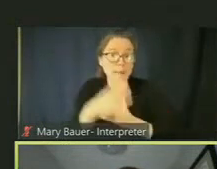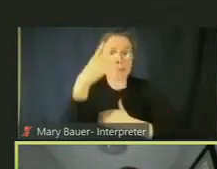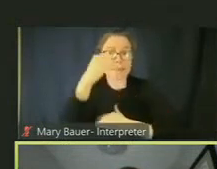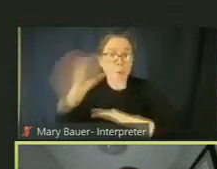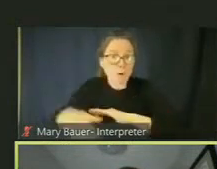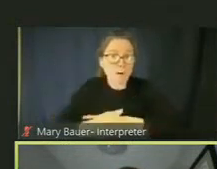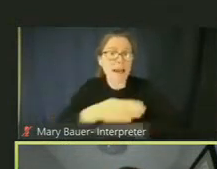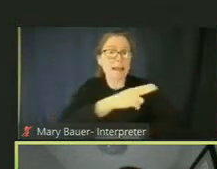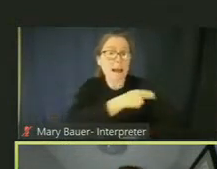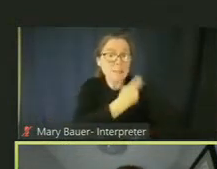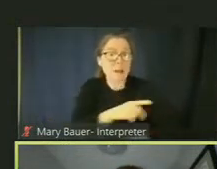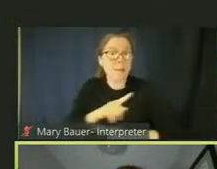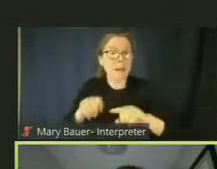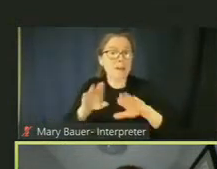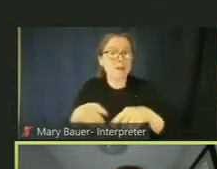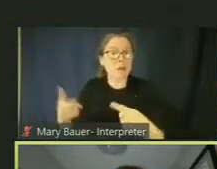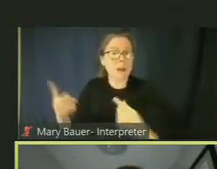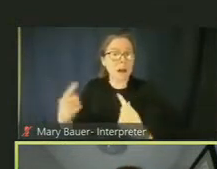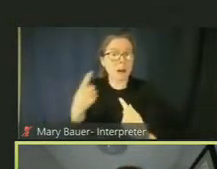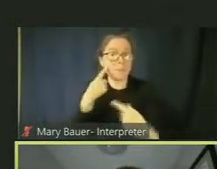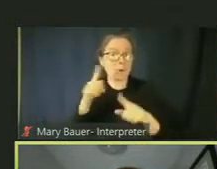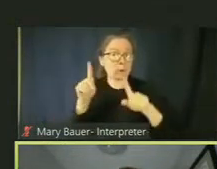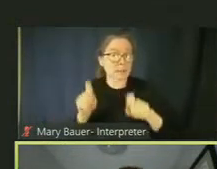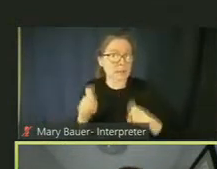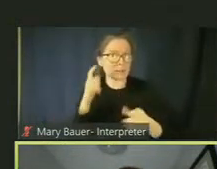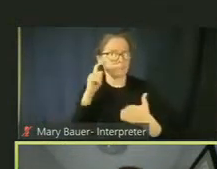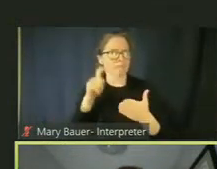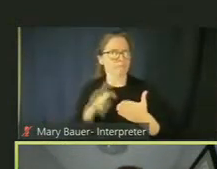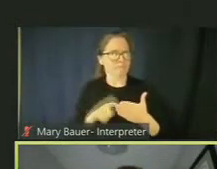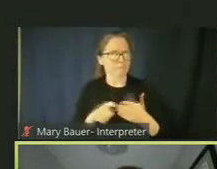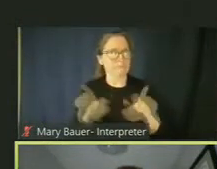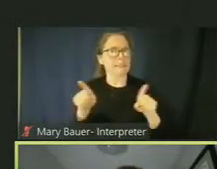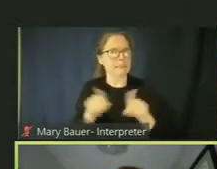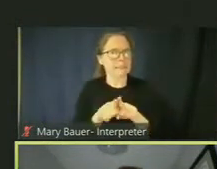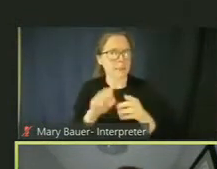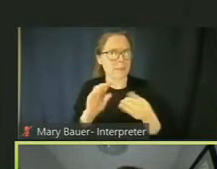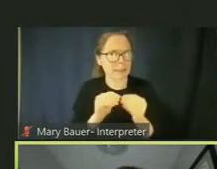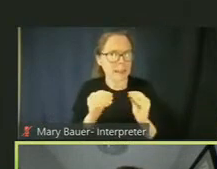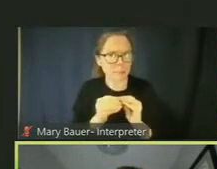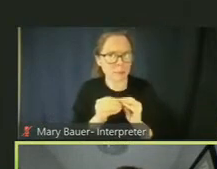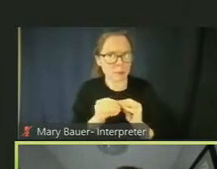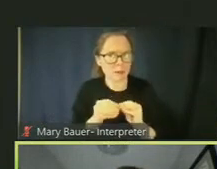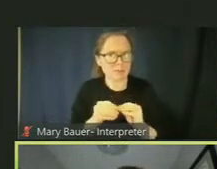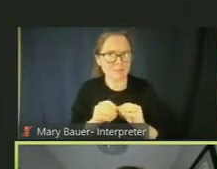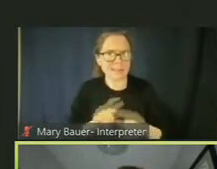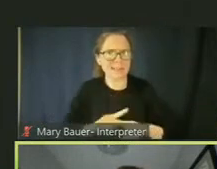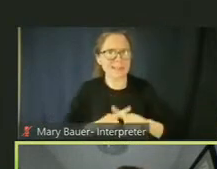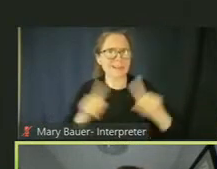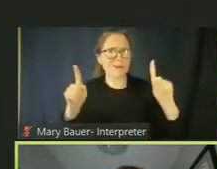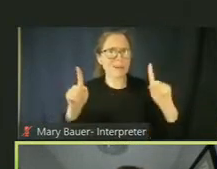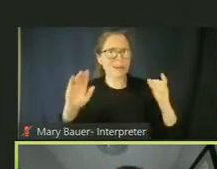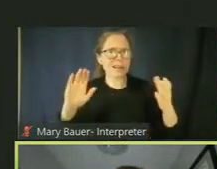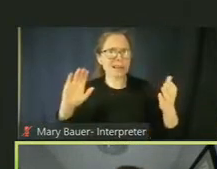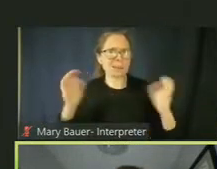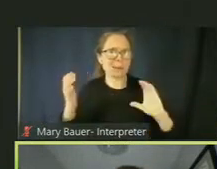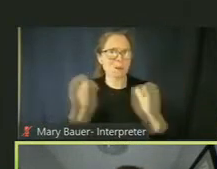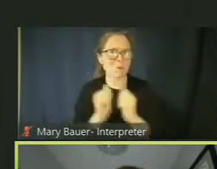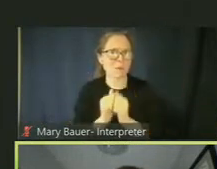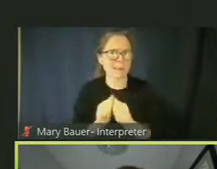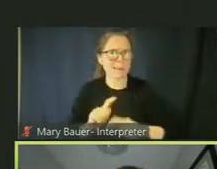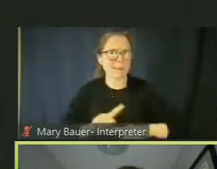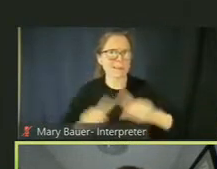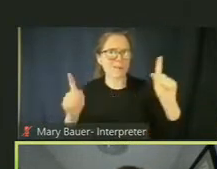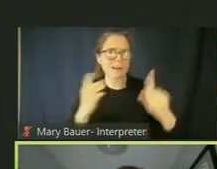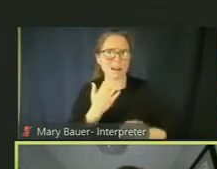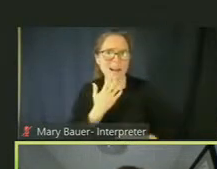testing, and noted a similar proportion in terms of the disparities seen in the various ethnic groups. Next slide.